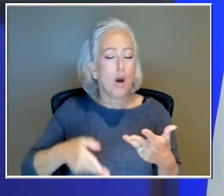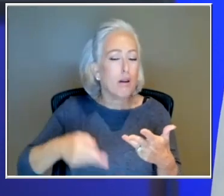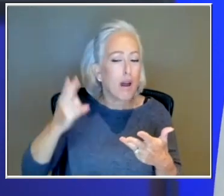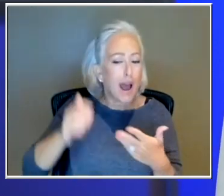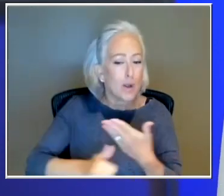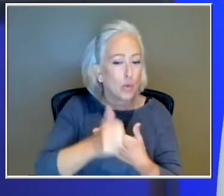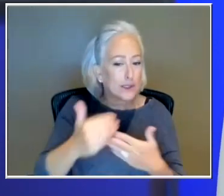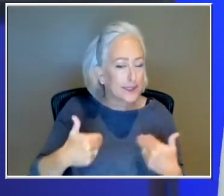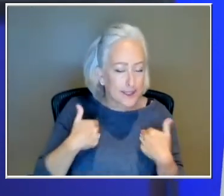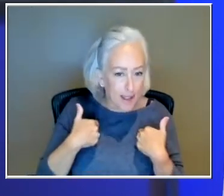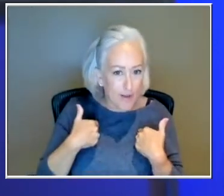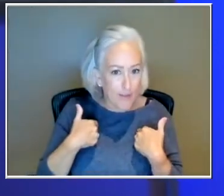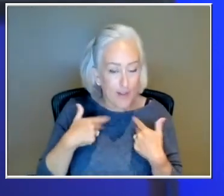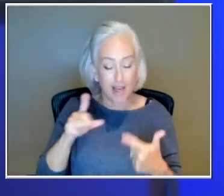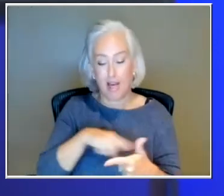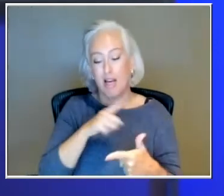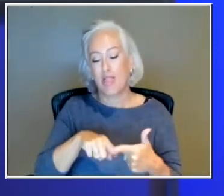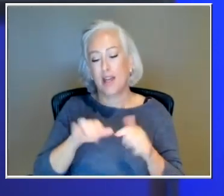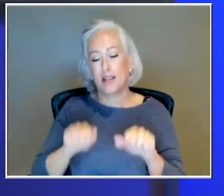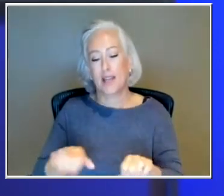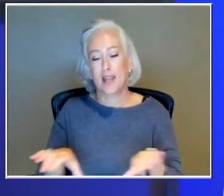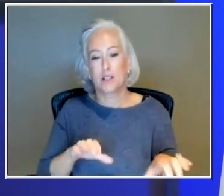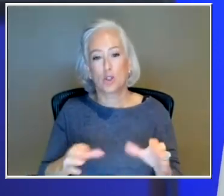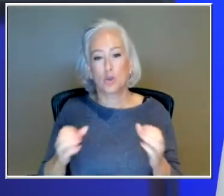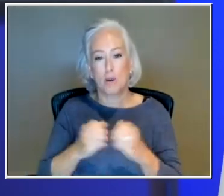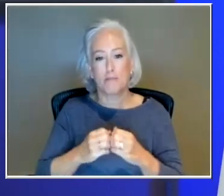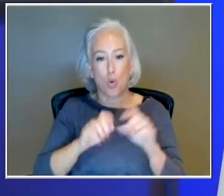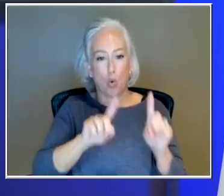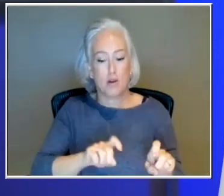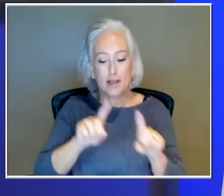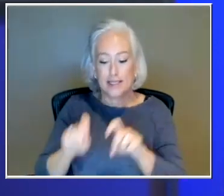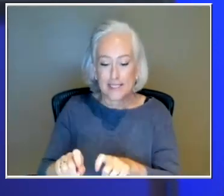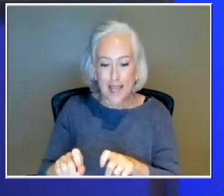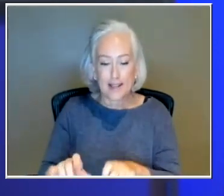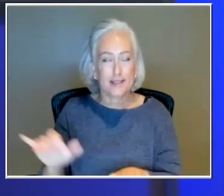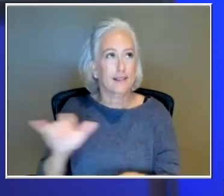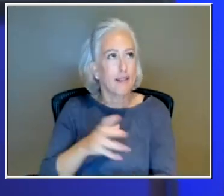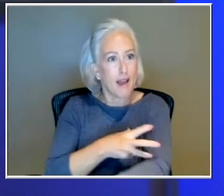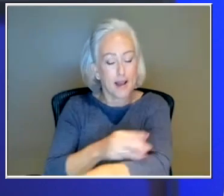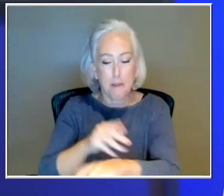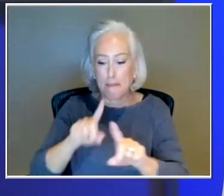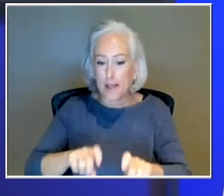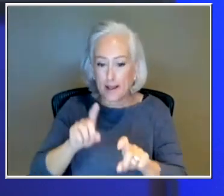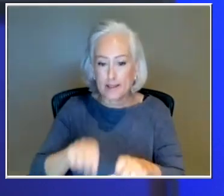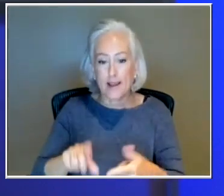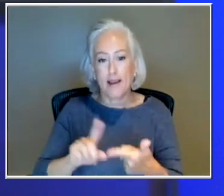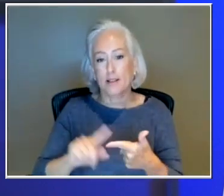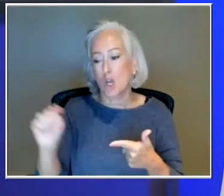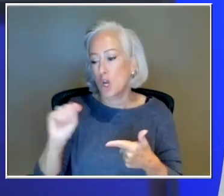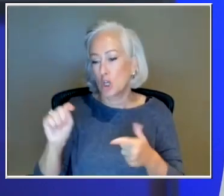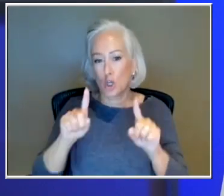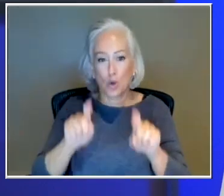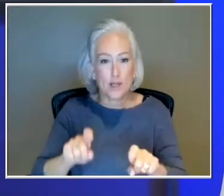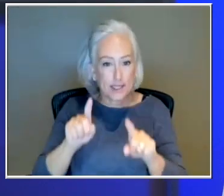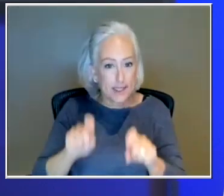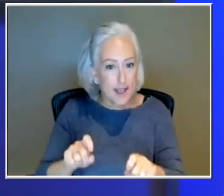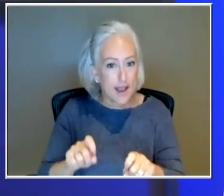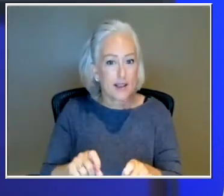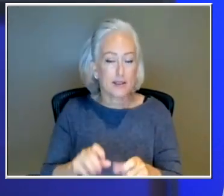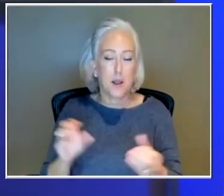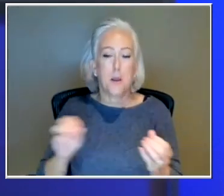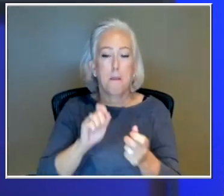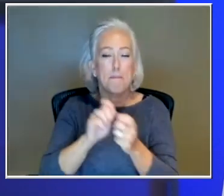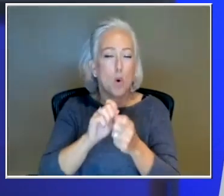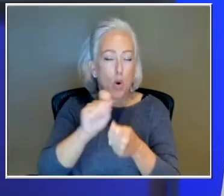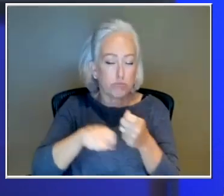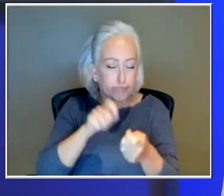depending on that, we could do some additional testing in the form of some blood tests or urine tests that are more accurate than PSA. Or like in Gary's case, we could